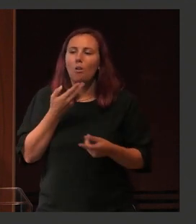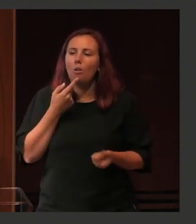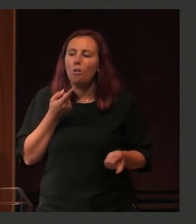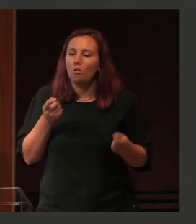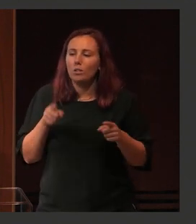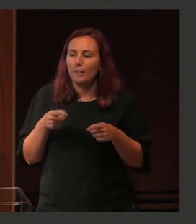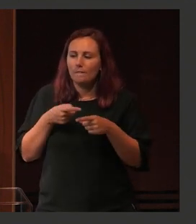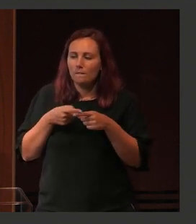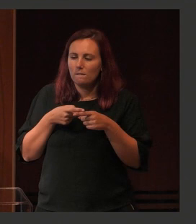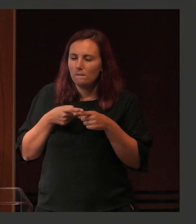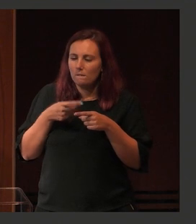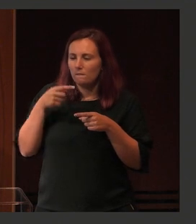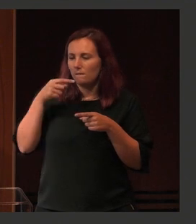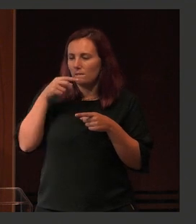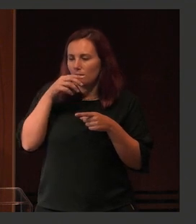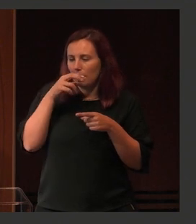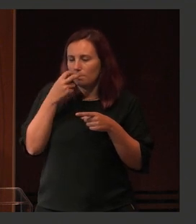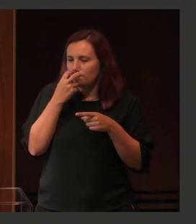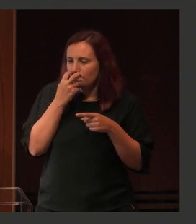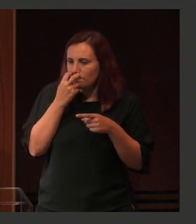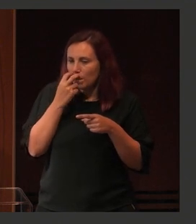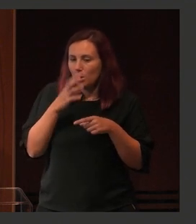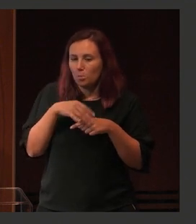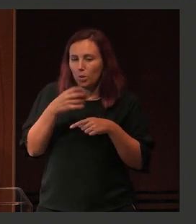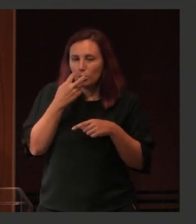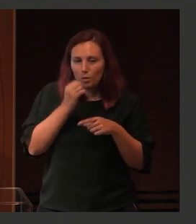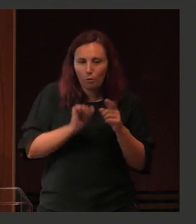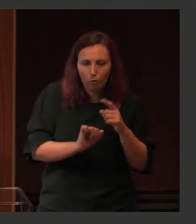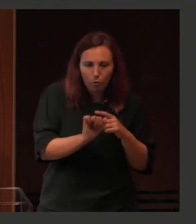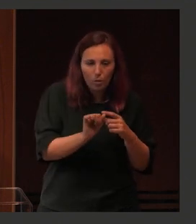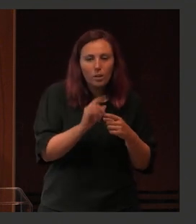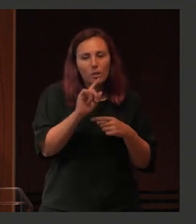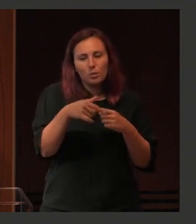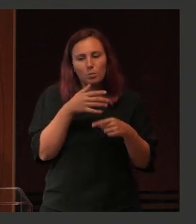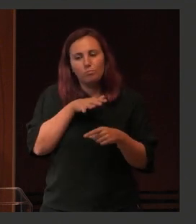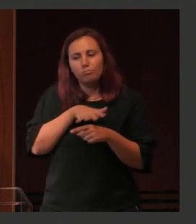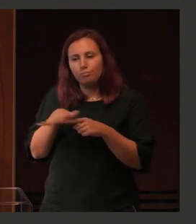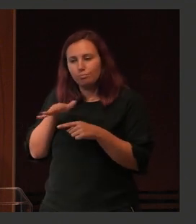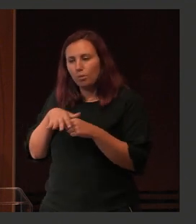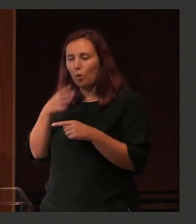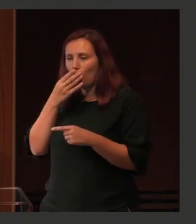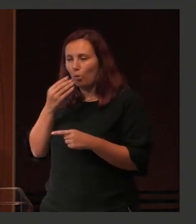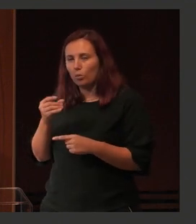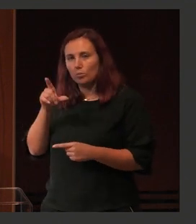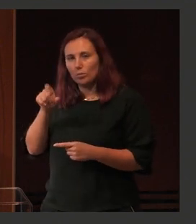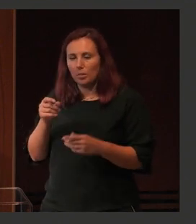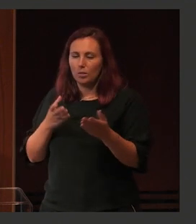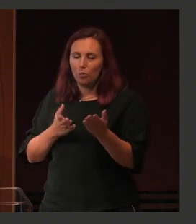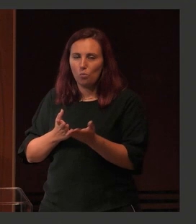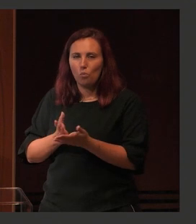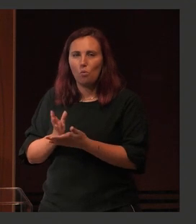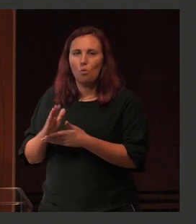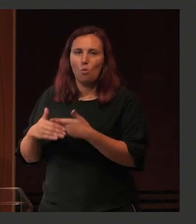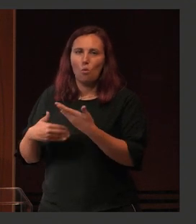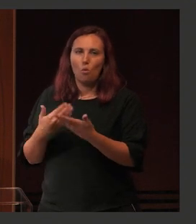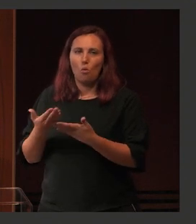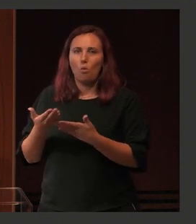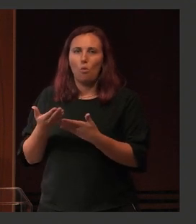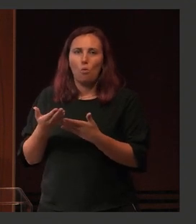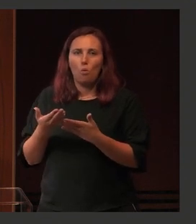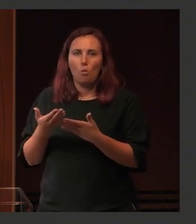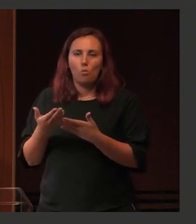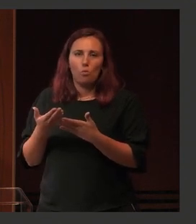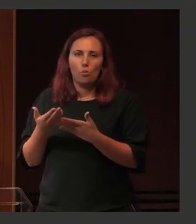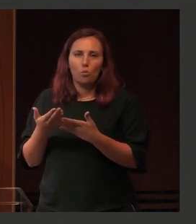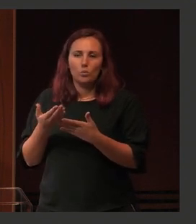through your curiosity, the students can also keep going in their curiosity as well. And